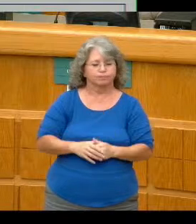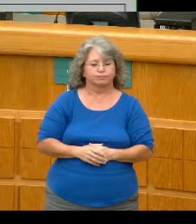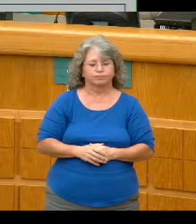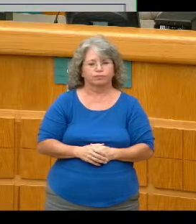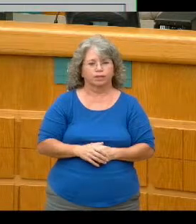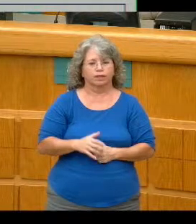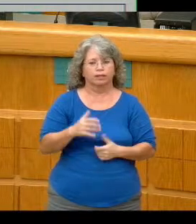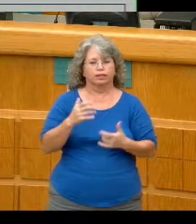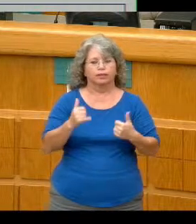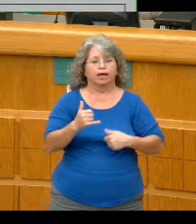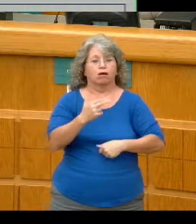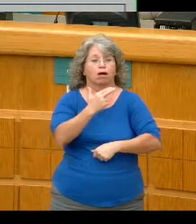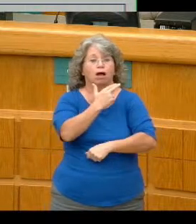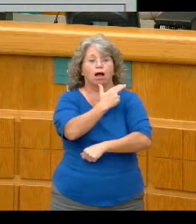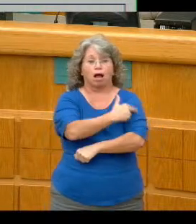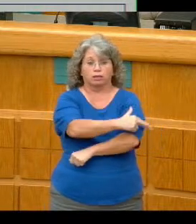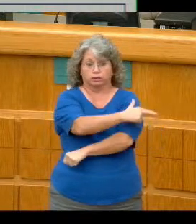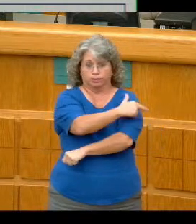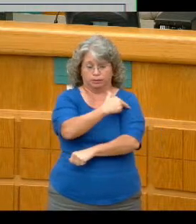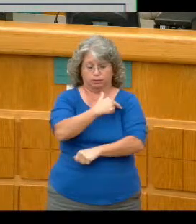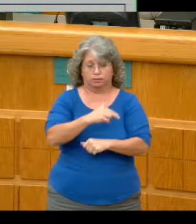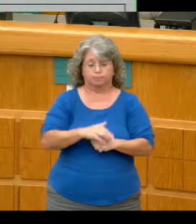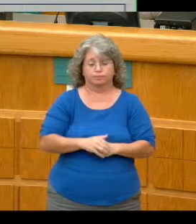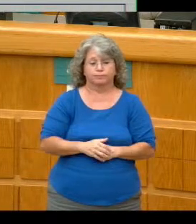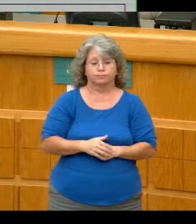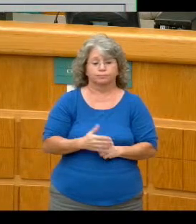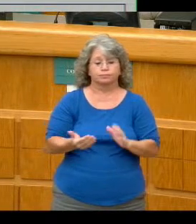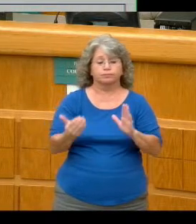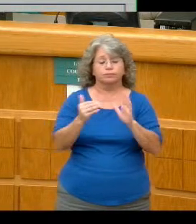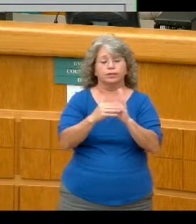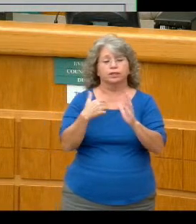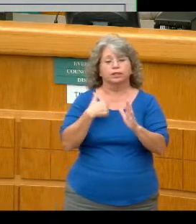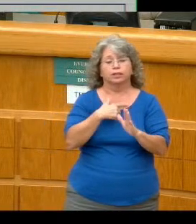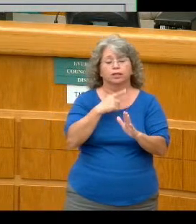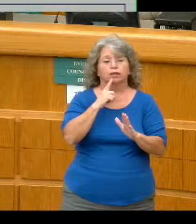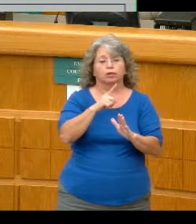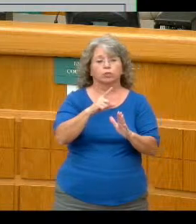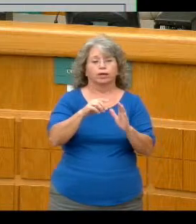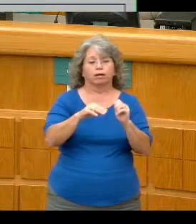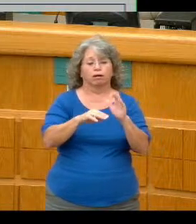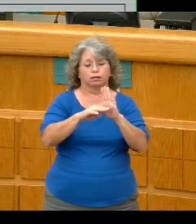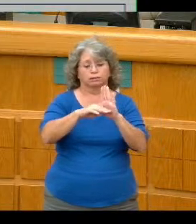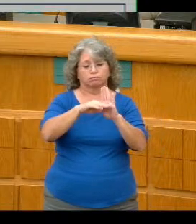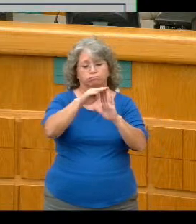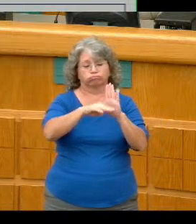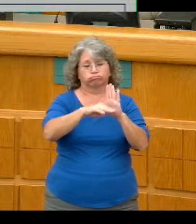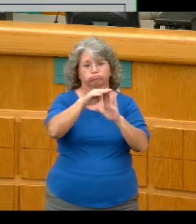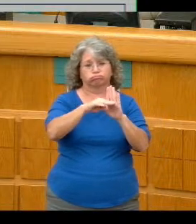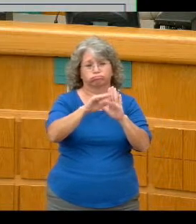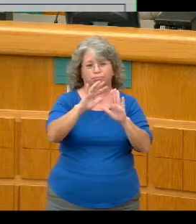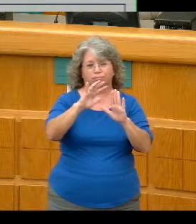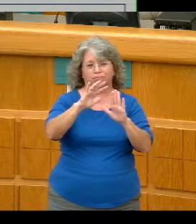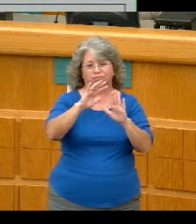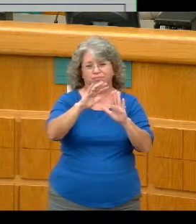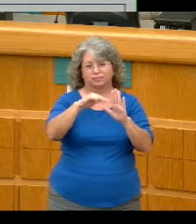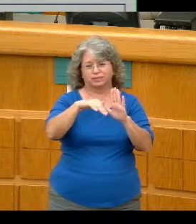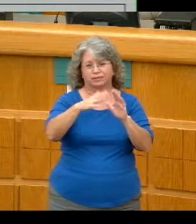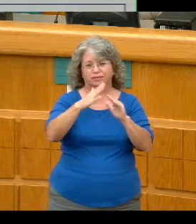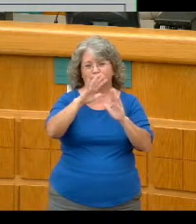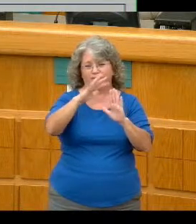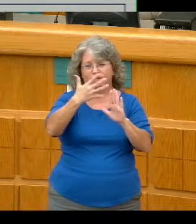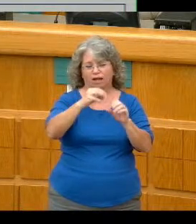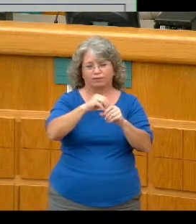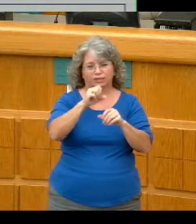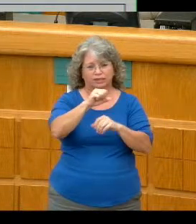Okay, for hospitalizations moving forward, again, we're ranking in the top 5 in the state, which is not where we want to be. There's